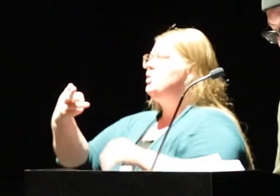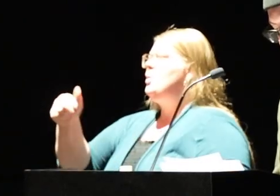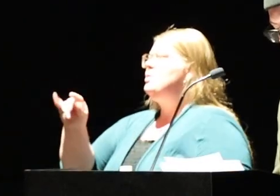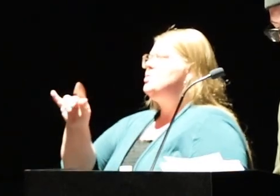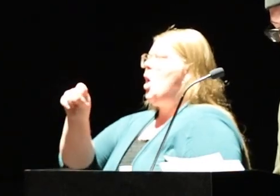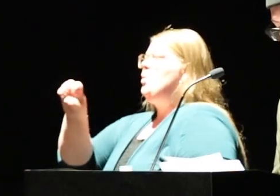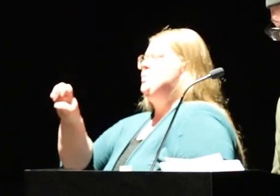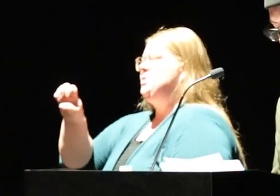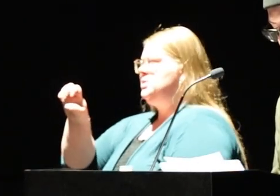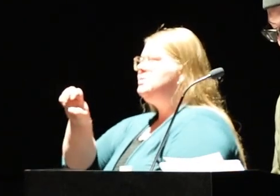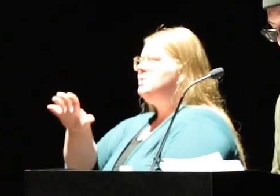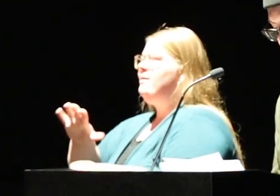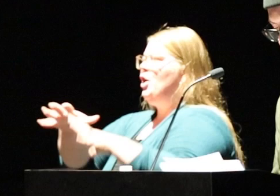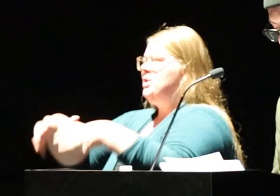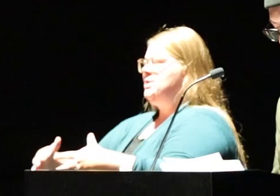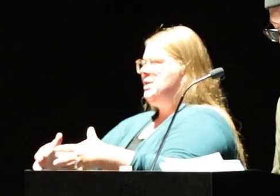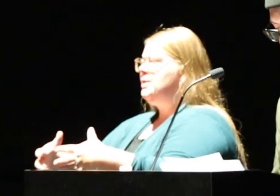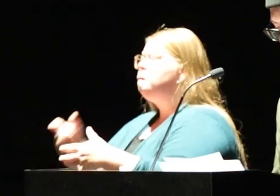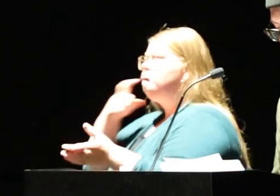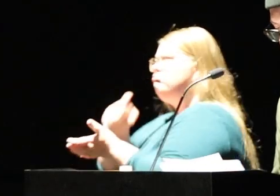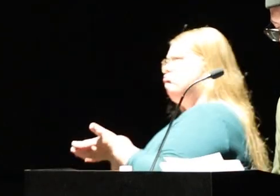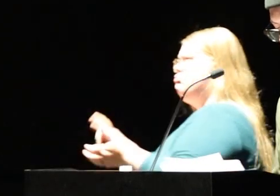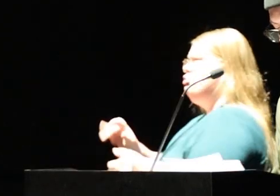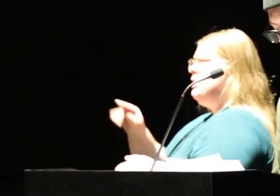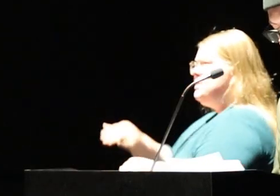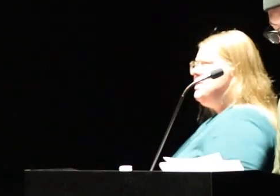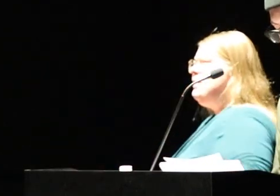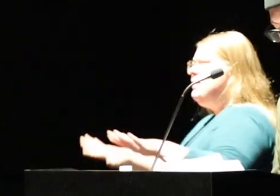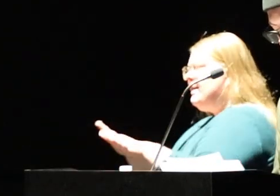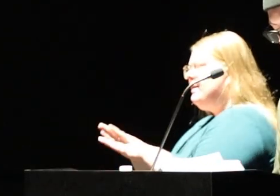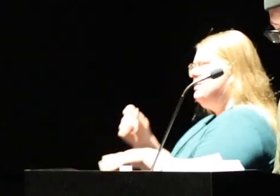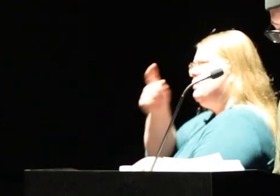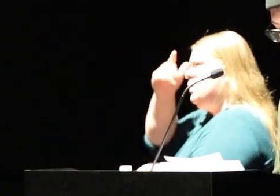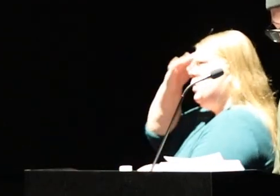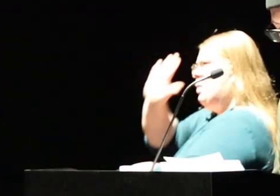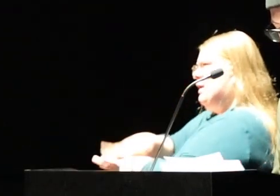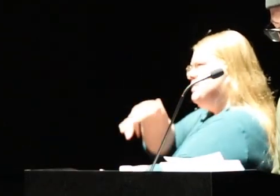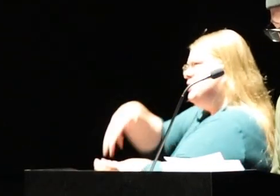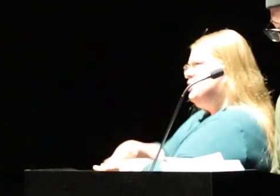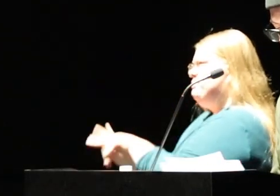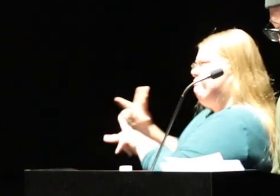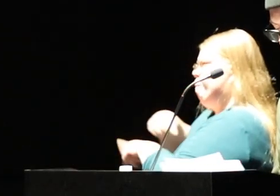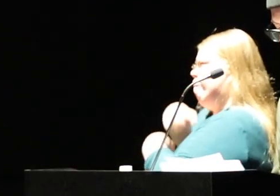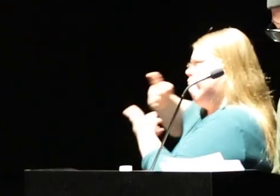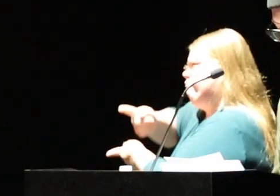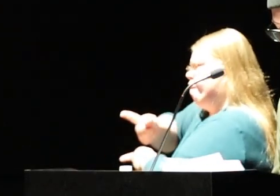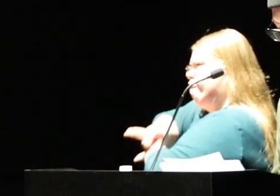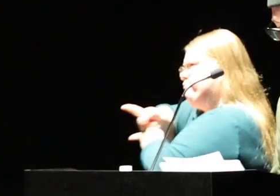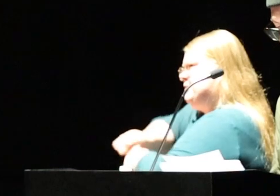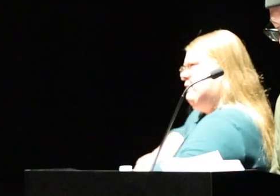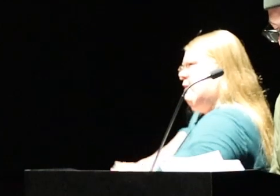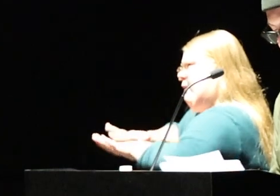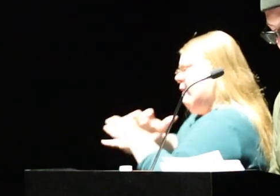was built and recognize the unique relationship that the indigenous stewards have with this land. That relationship